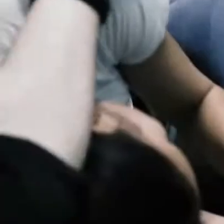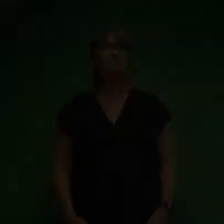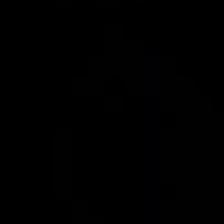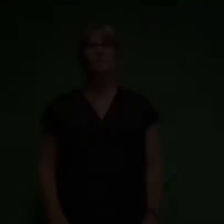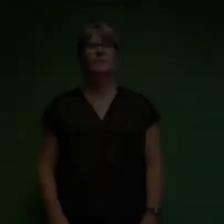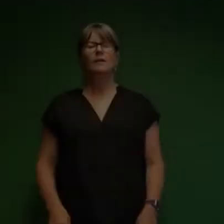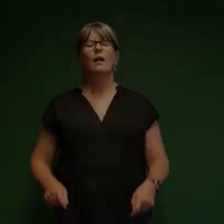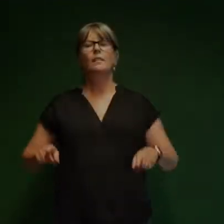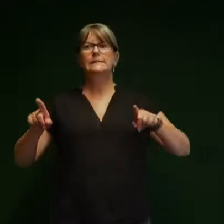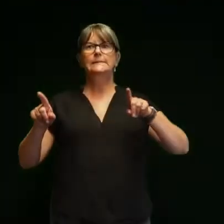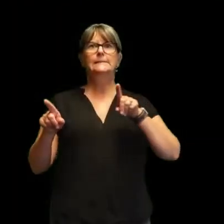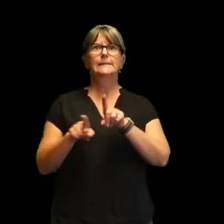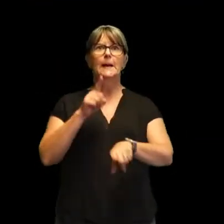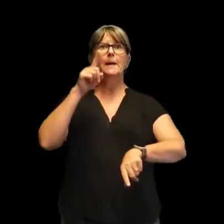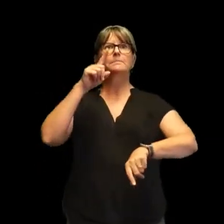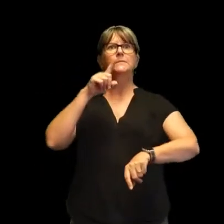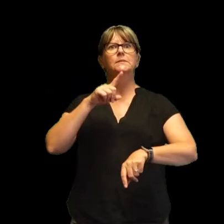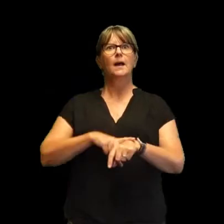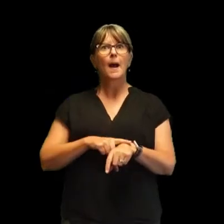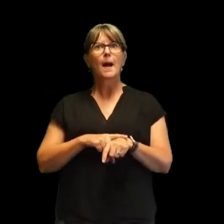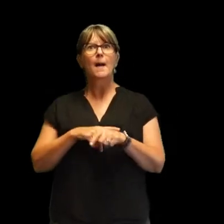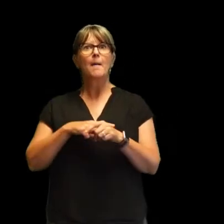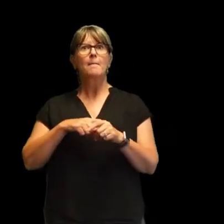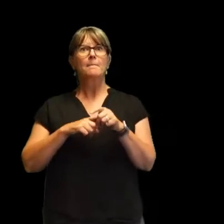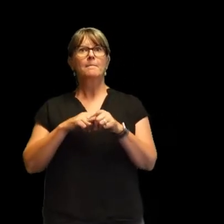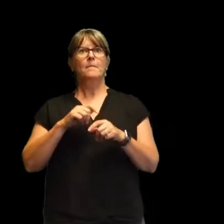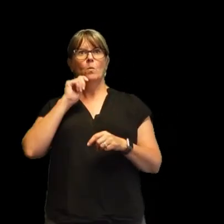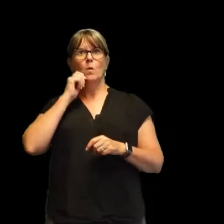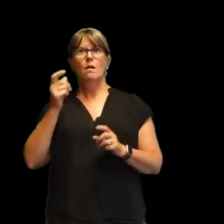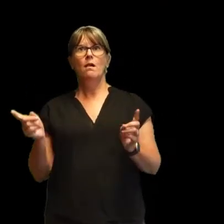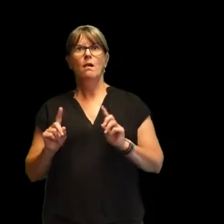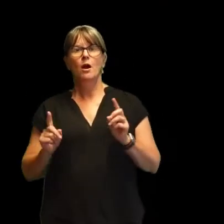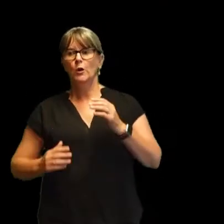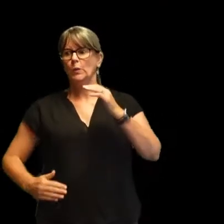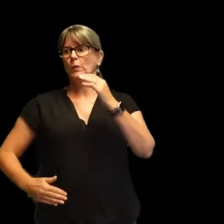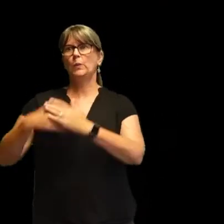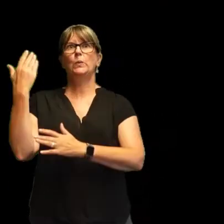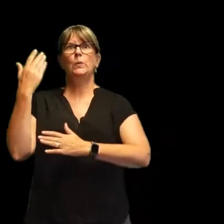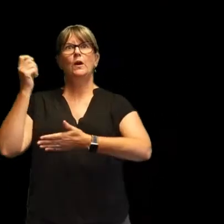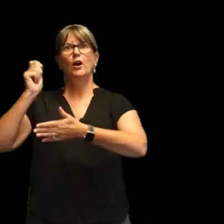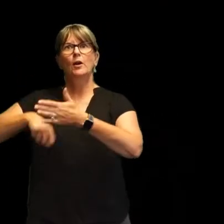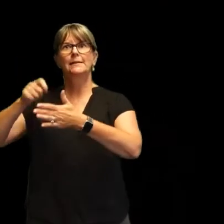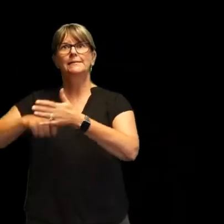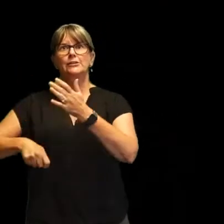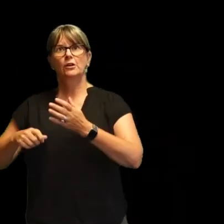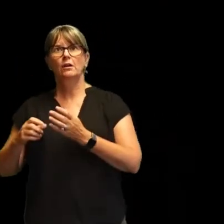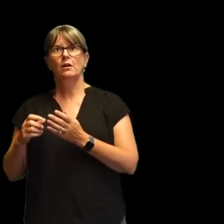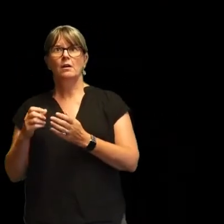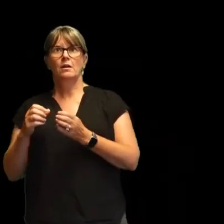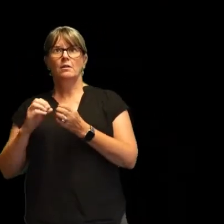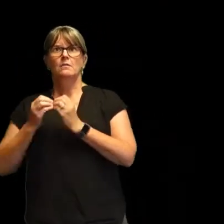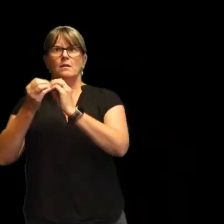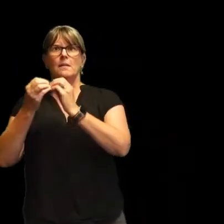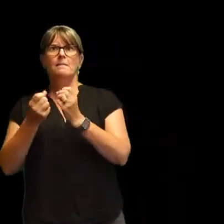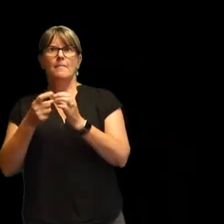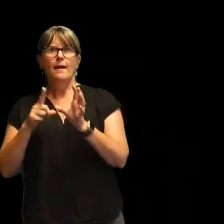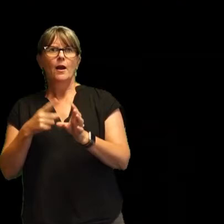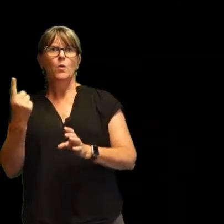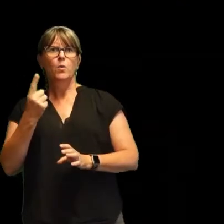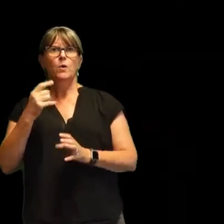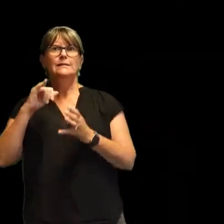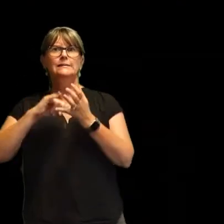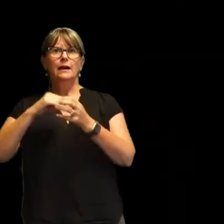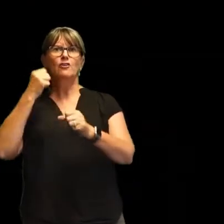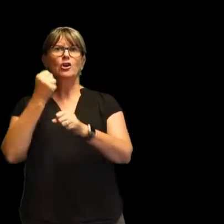Alongside Waltz will be a brand new commission created by Sarah Golding and Yukiko Masui. Sarah and Yukiko are going to be collaborating with